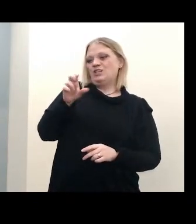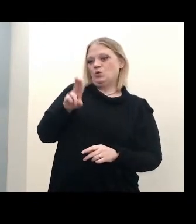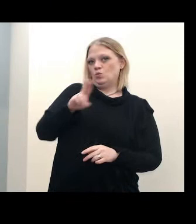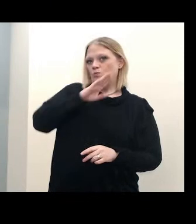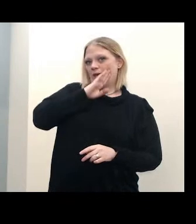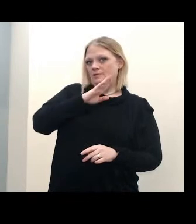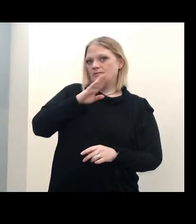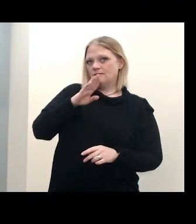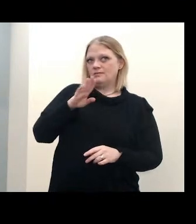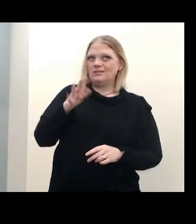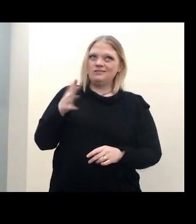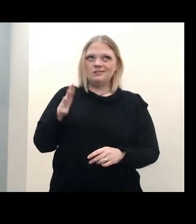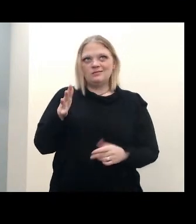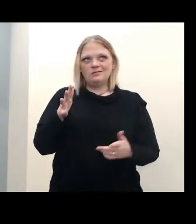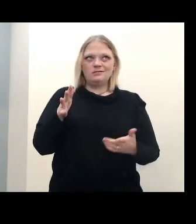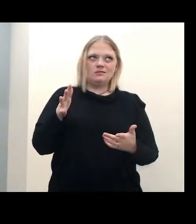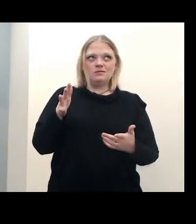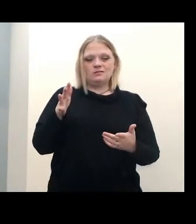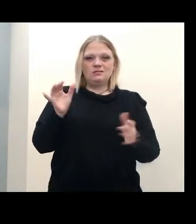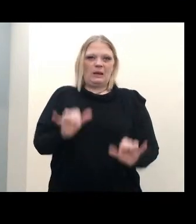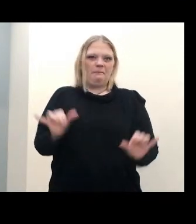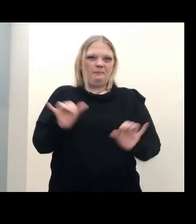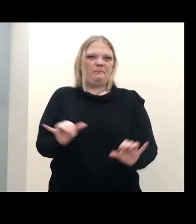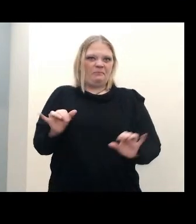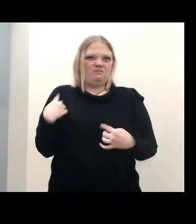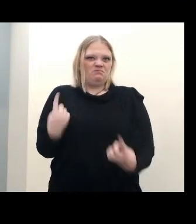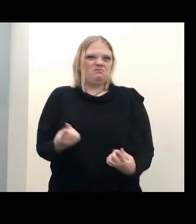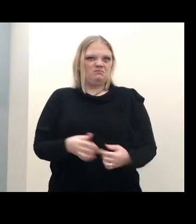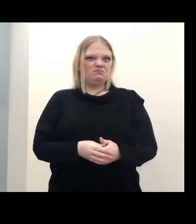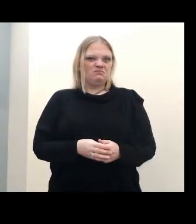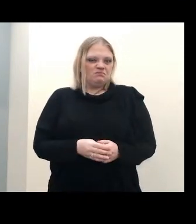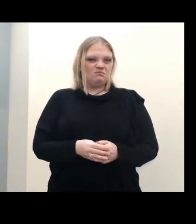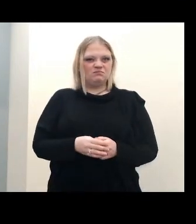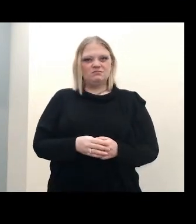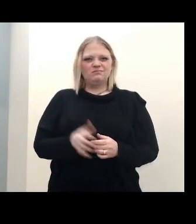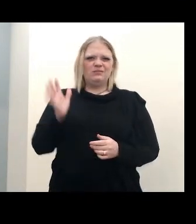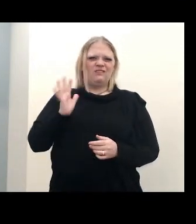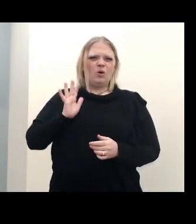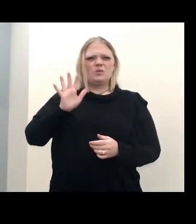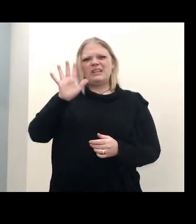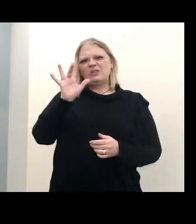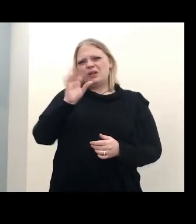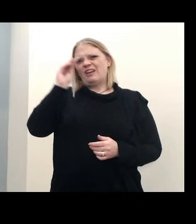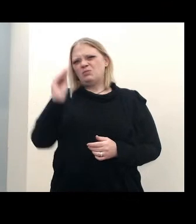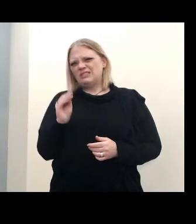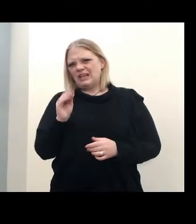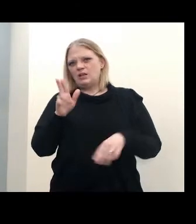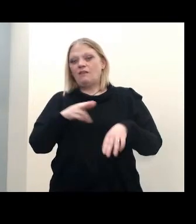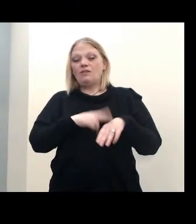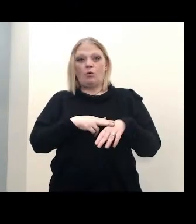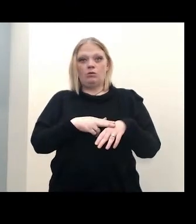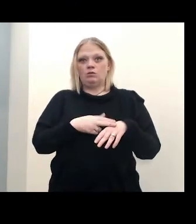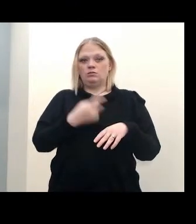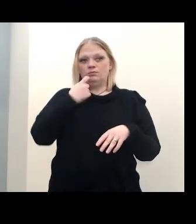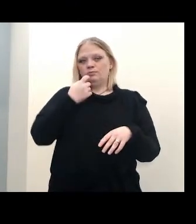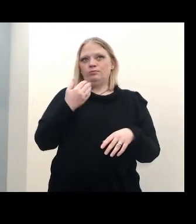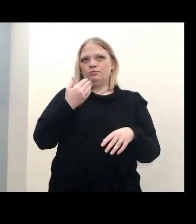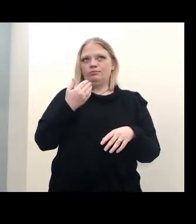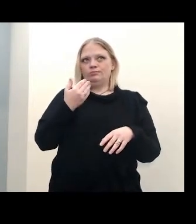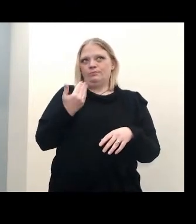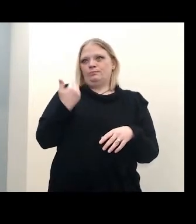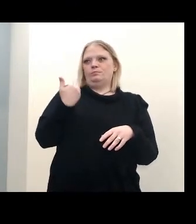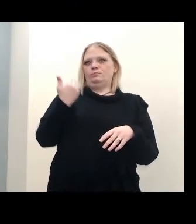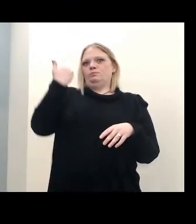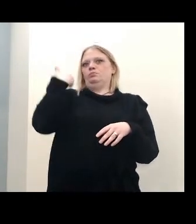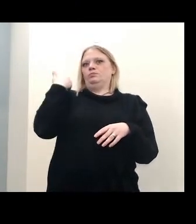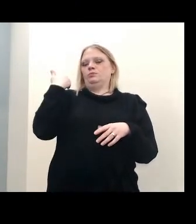and that's kind of where we've been for a while. At one point it was about 25%. Of course, earlier in the year it was a little higher. Or